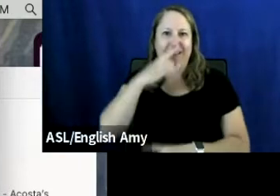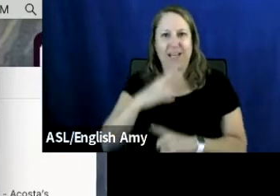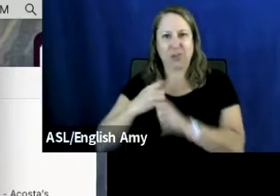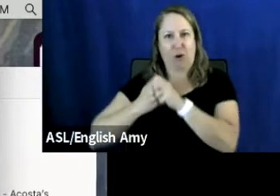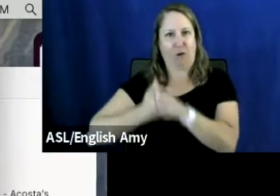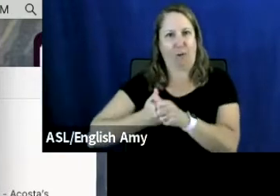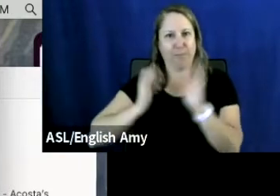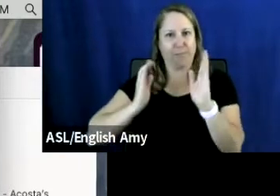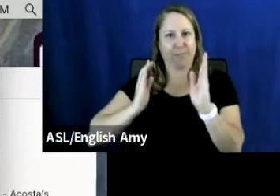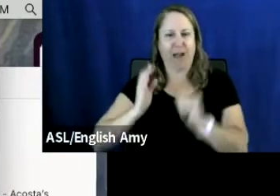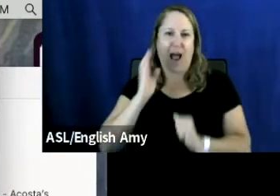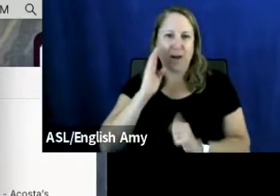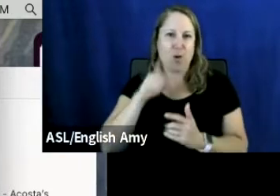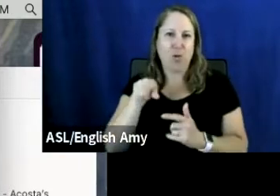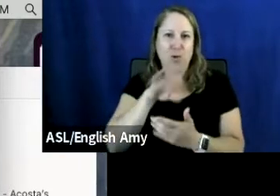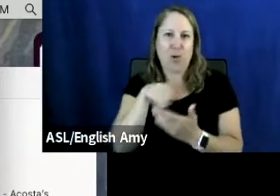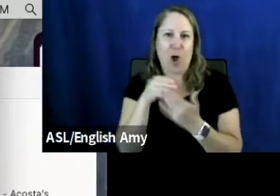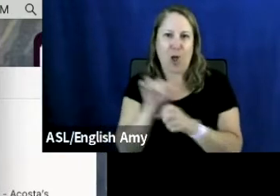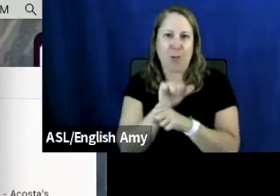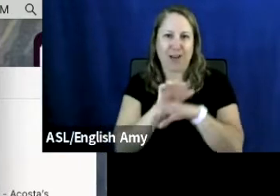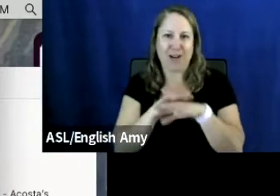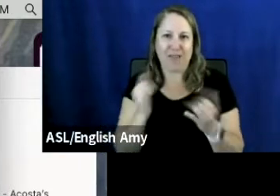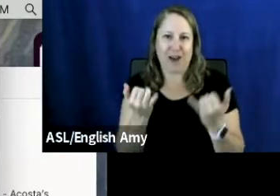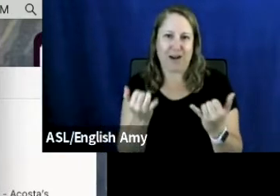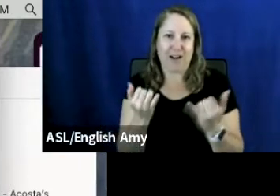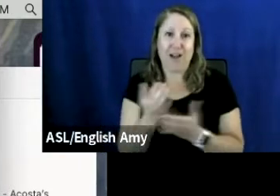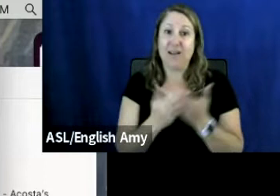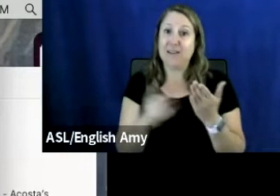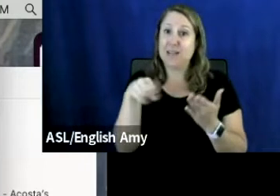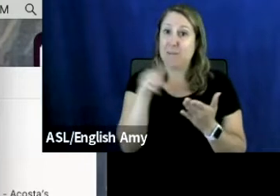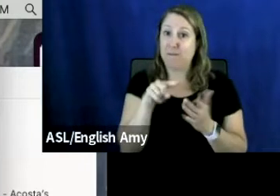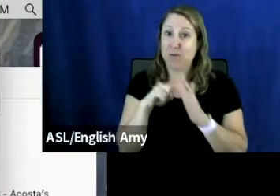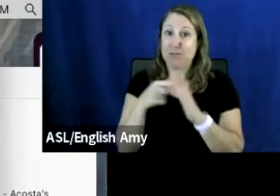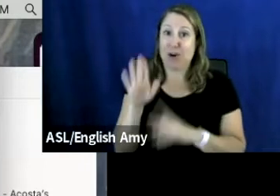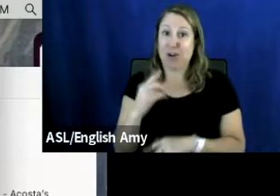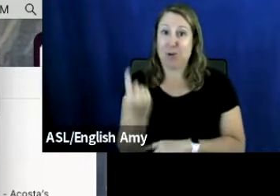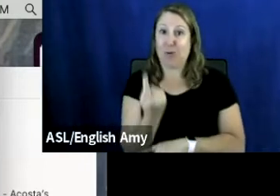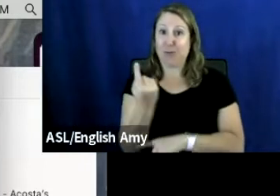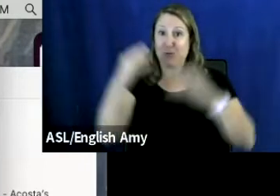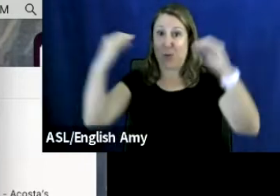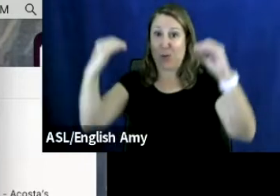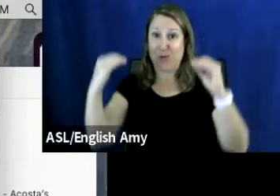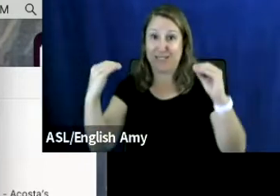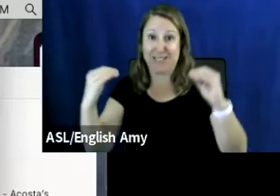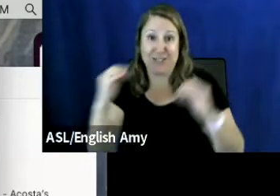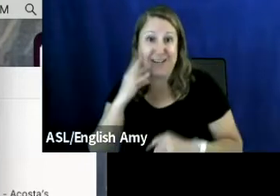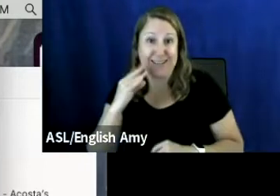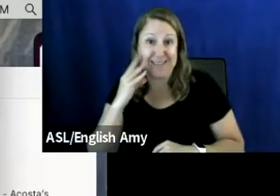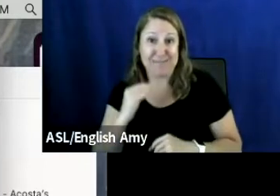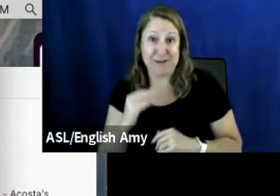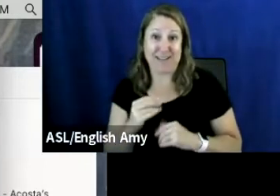of you are working those things out now. Some of you are moving into solo experiences in the coming weeks and you really want to have that together for